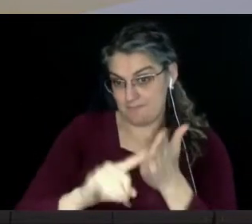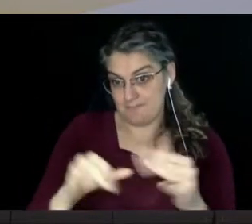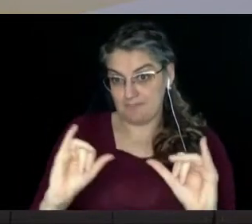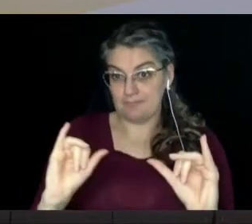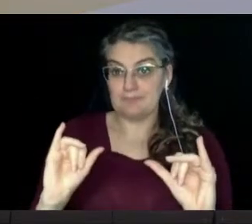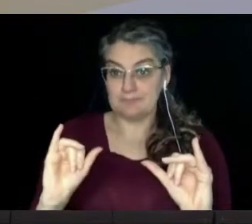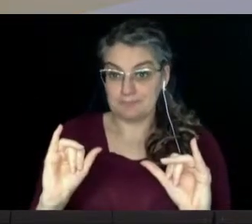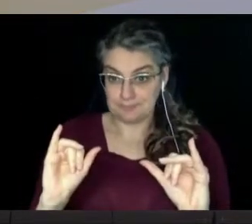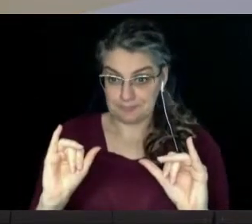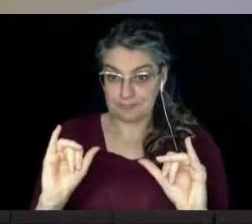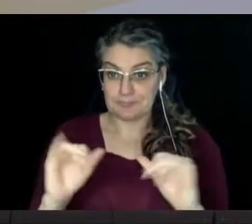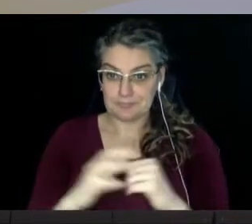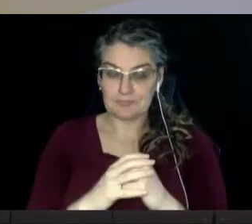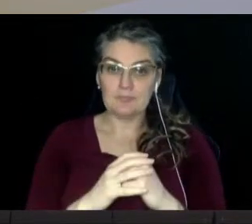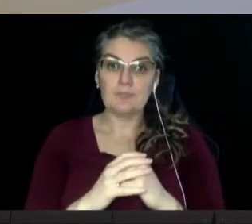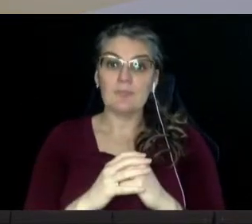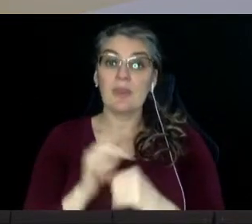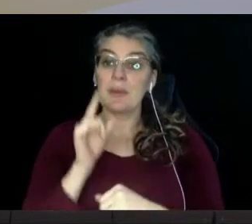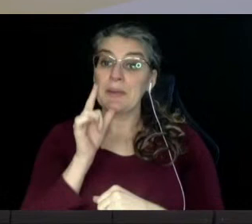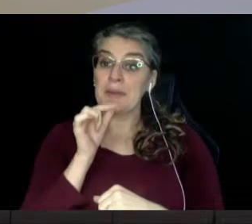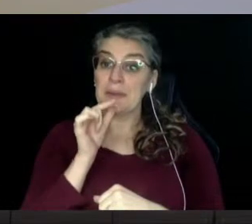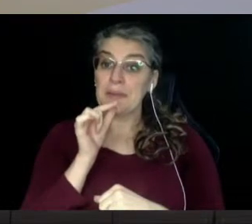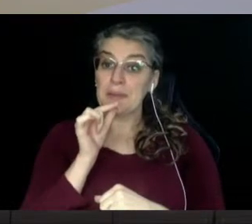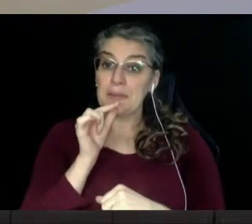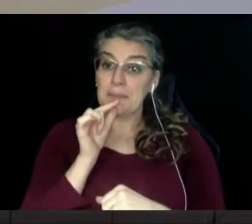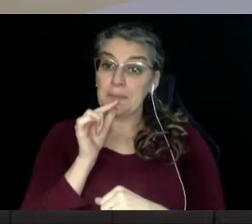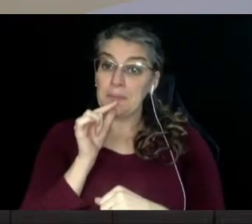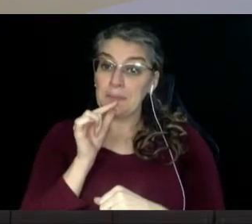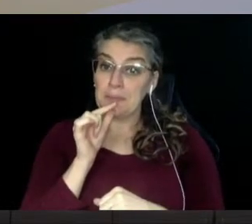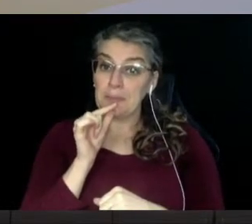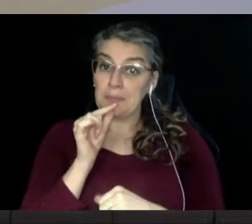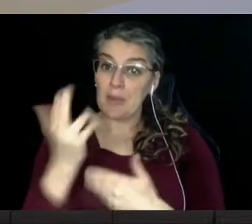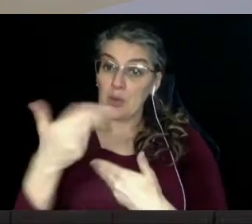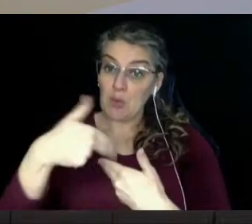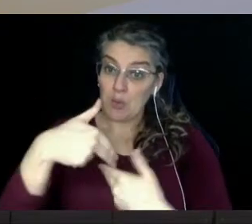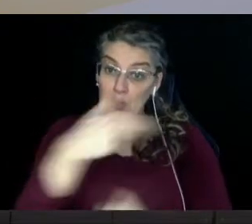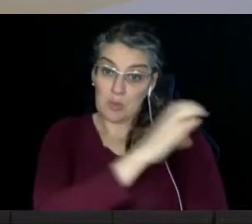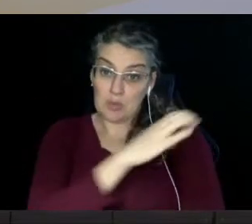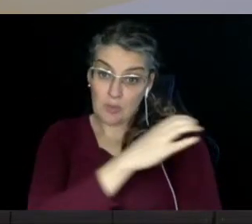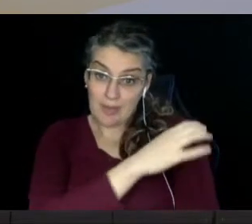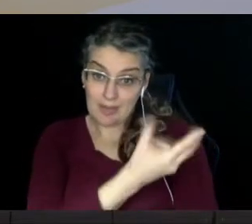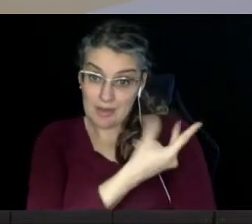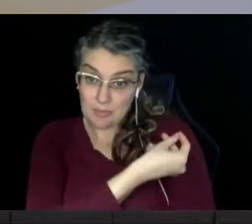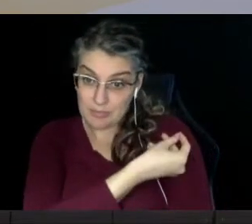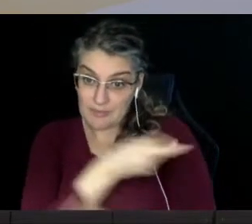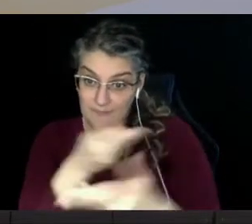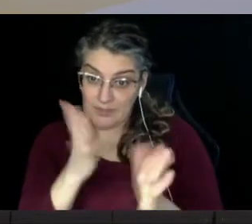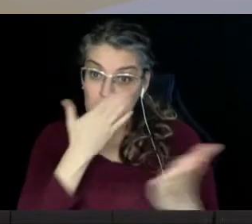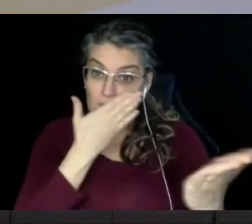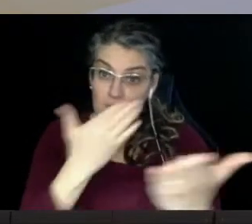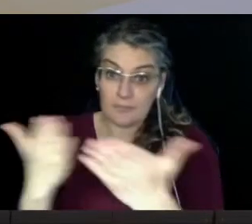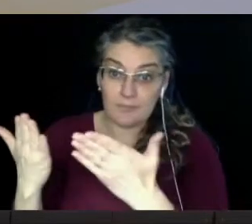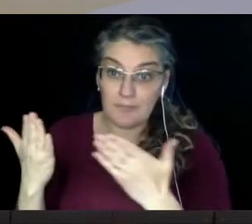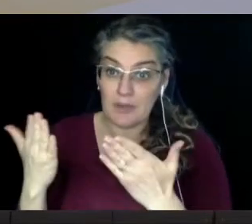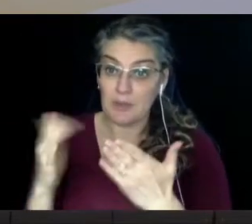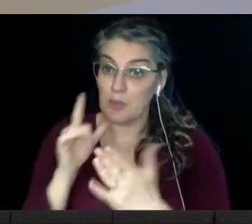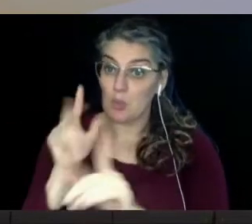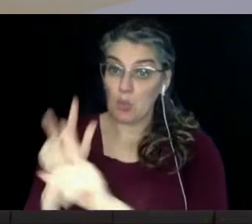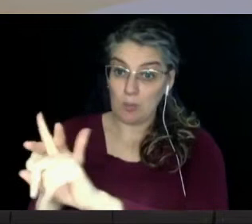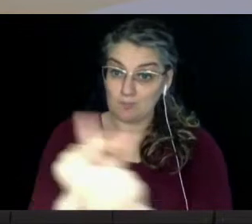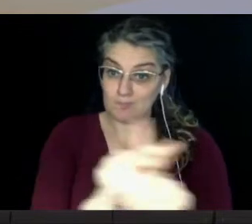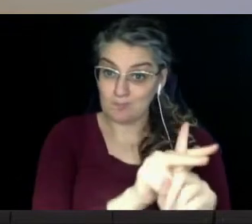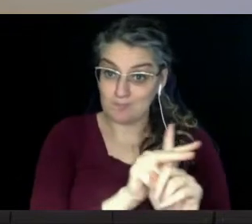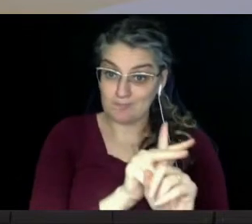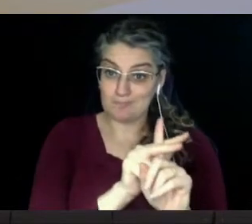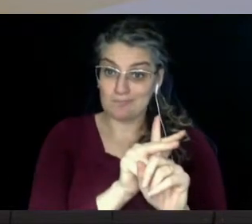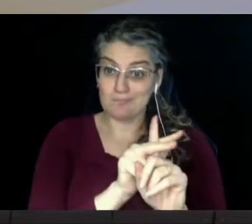Thank you to all Islanders who have already been vaccinated and to the many others who have booked your appointments. The response from individuals and groups